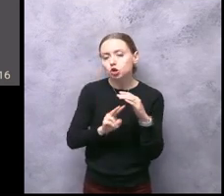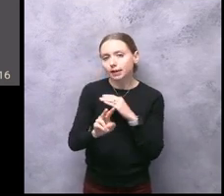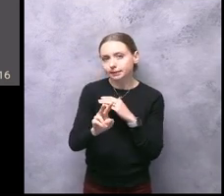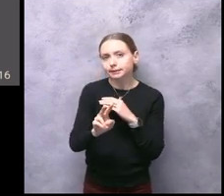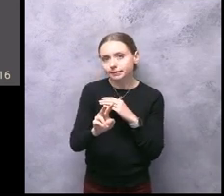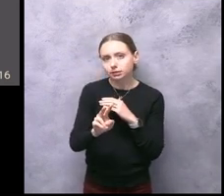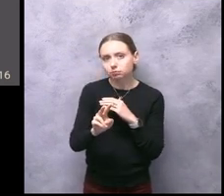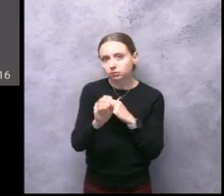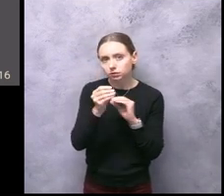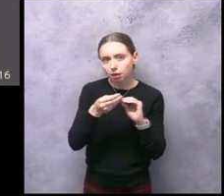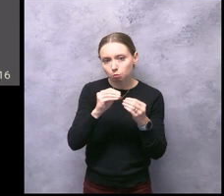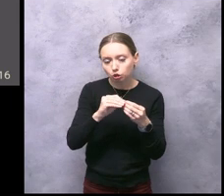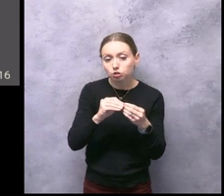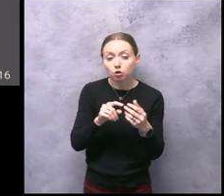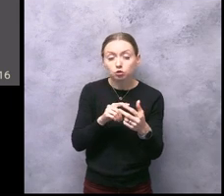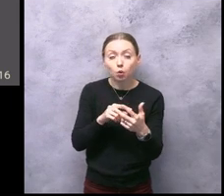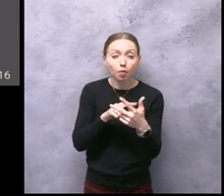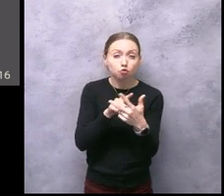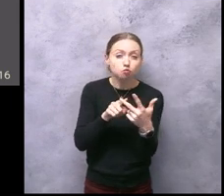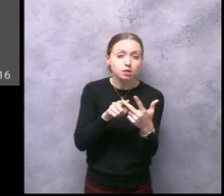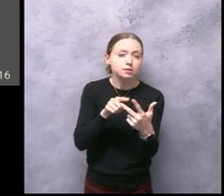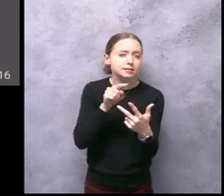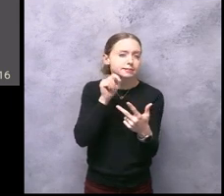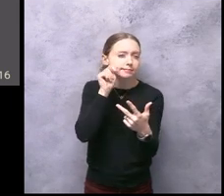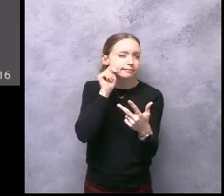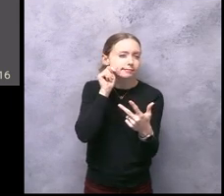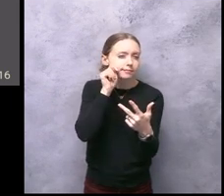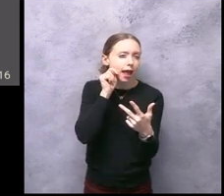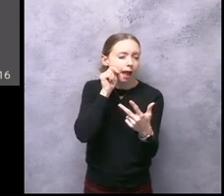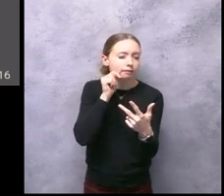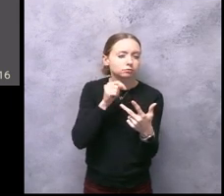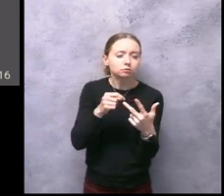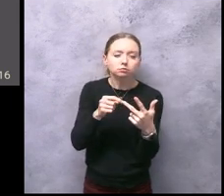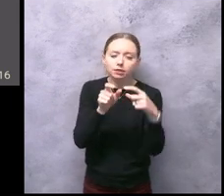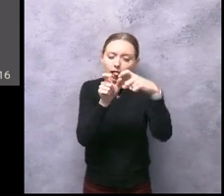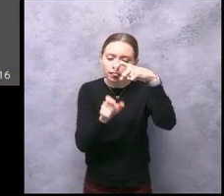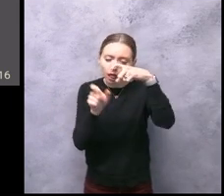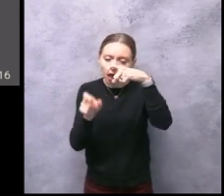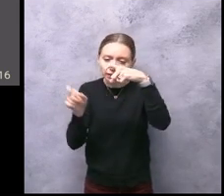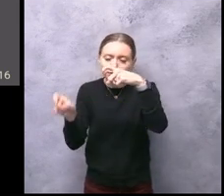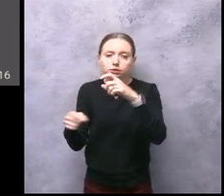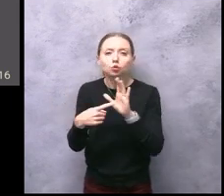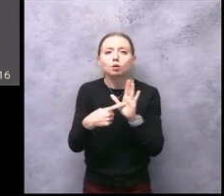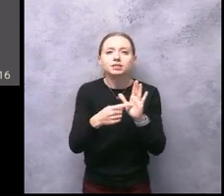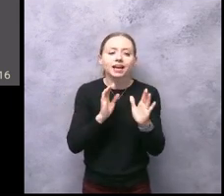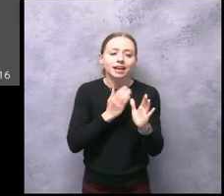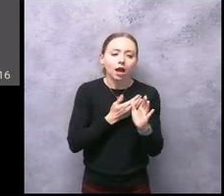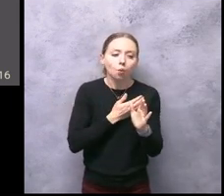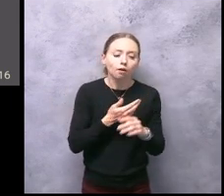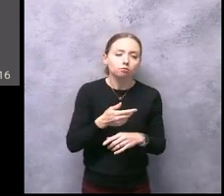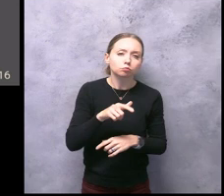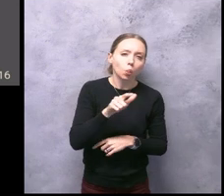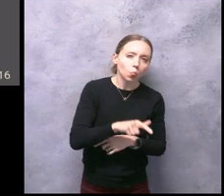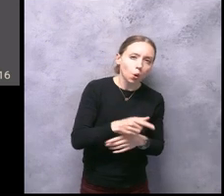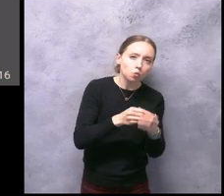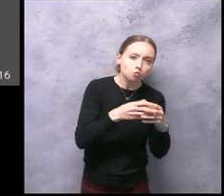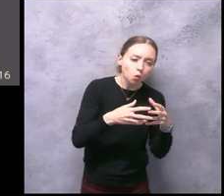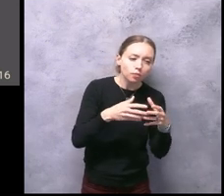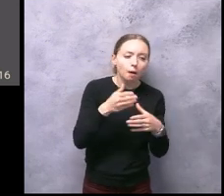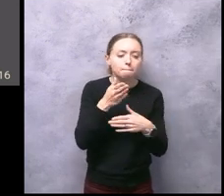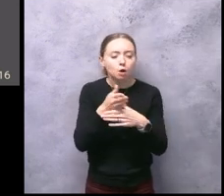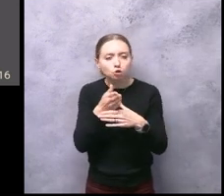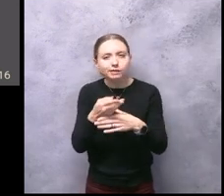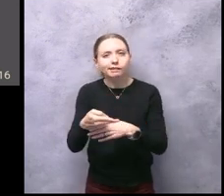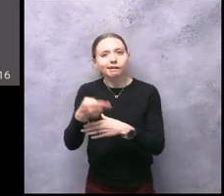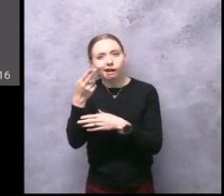three beige lines you see represent our low growth, moderate growth, and high growth scenario. And the maroon is the actual enrollment.